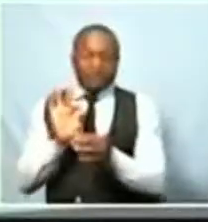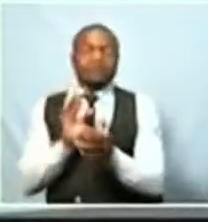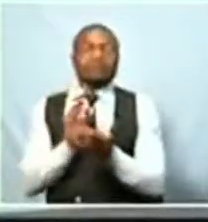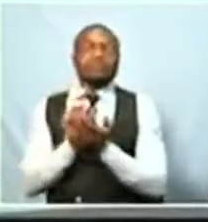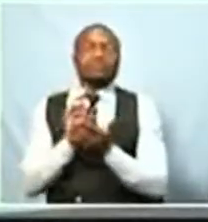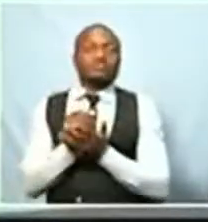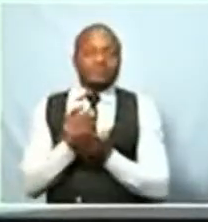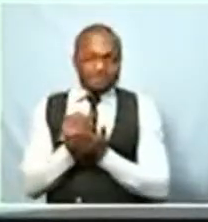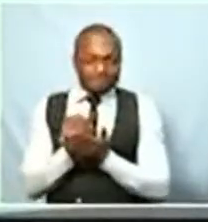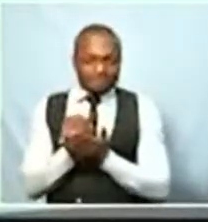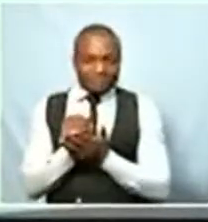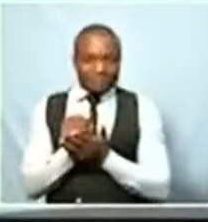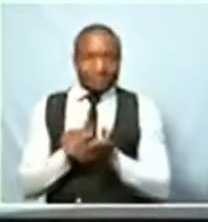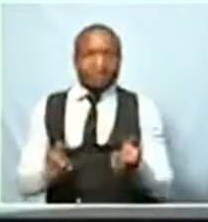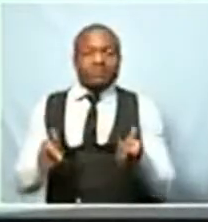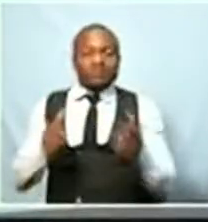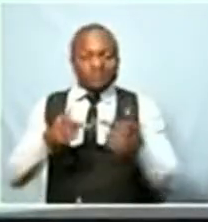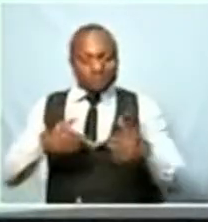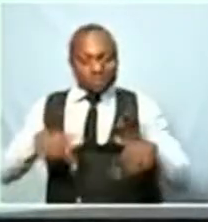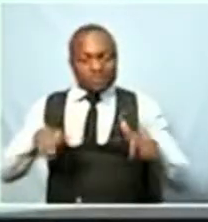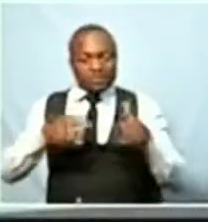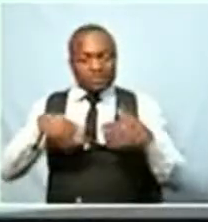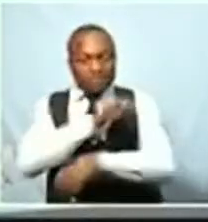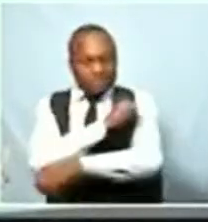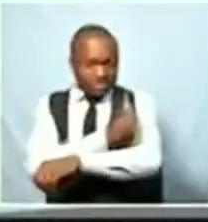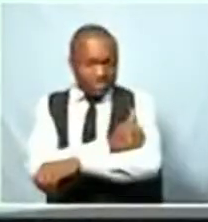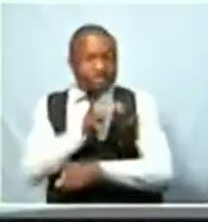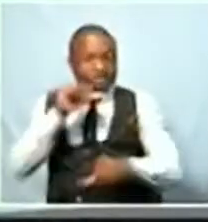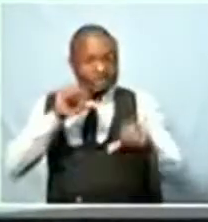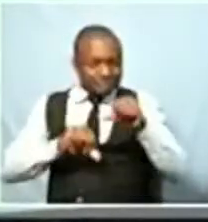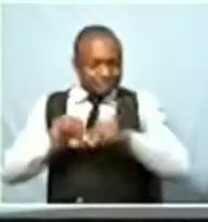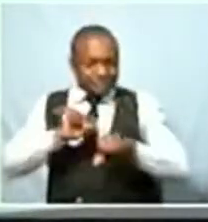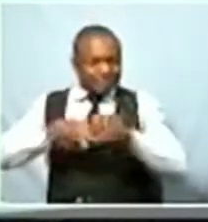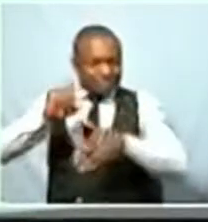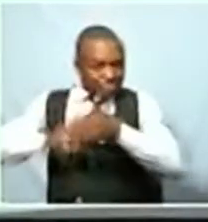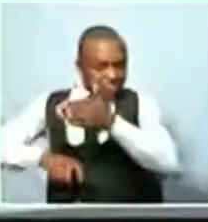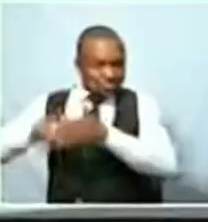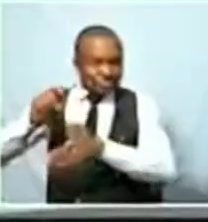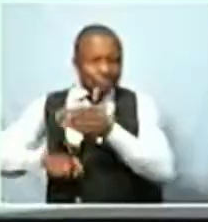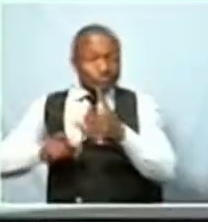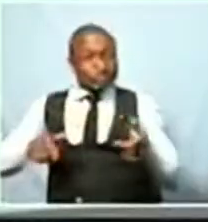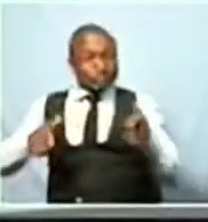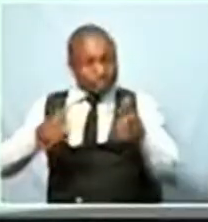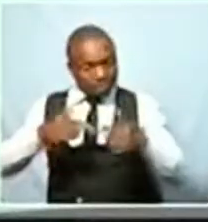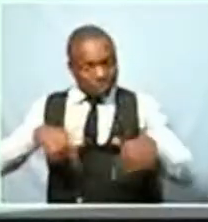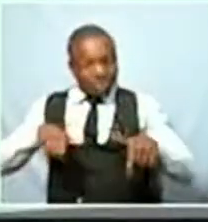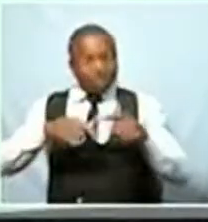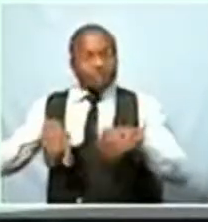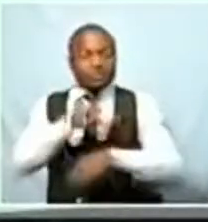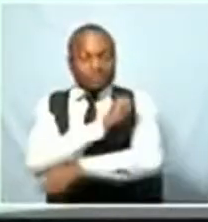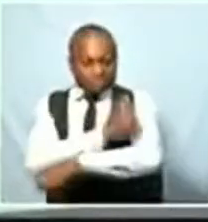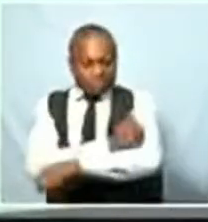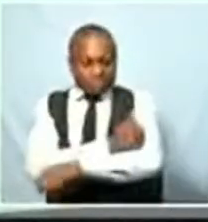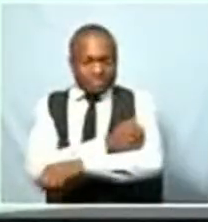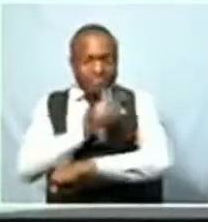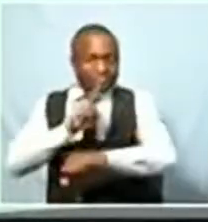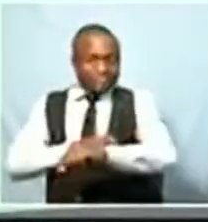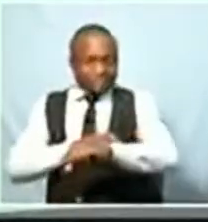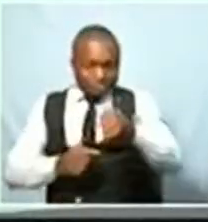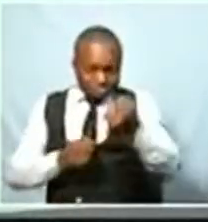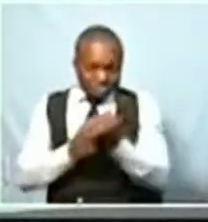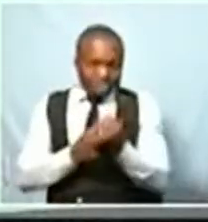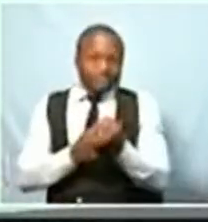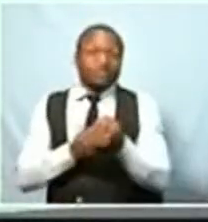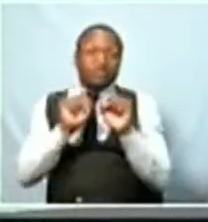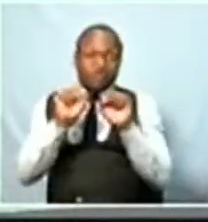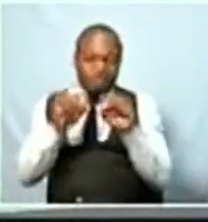for the local authorities to be audited, which they deducted from the local authorities when they were funding them. So it is quite possible to